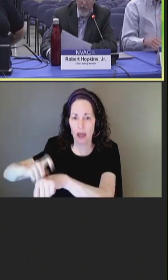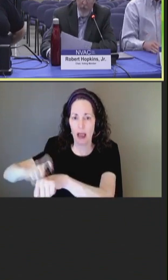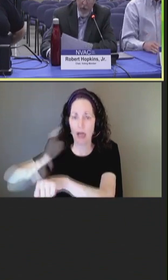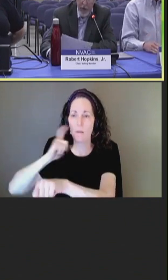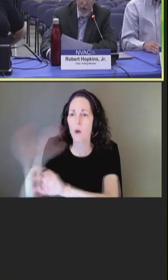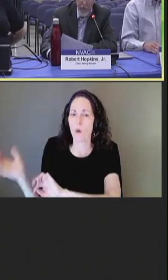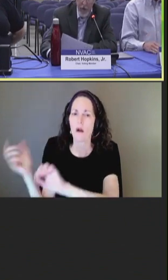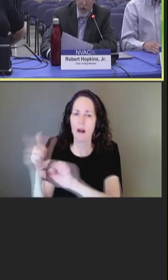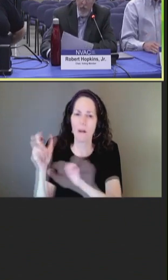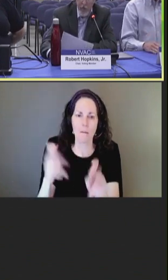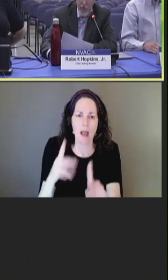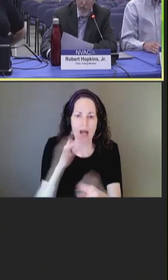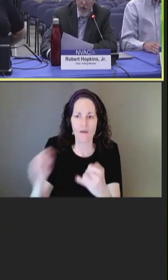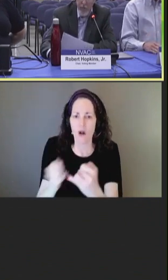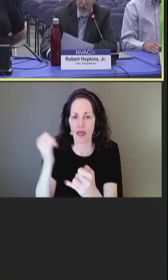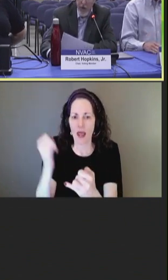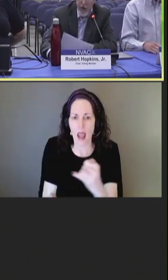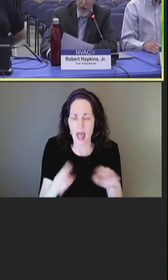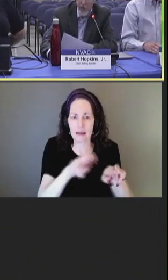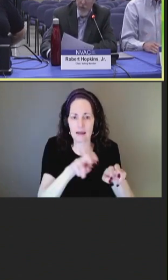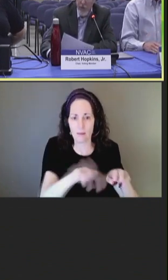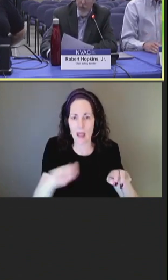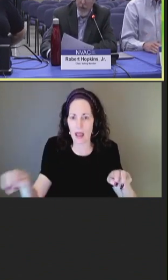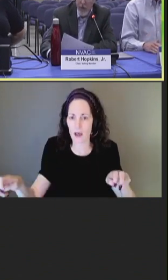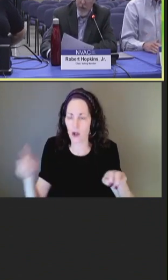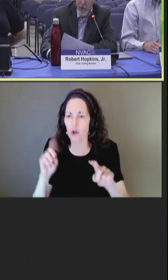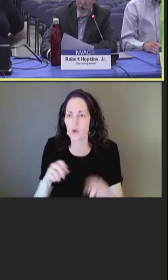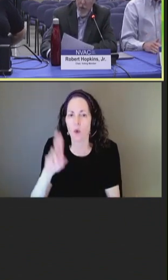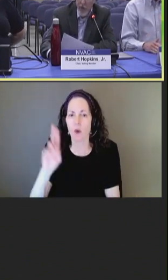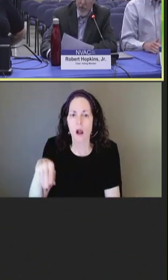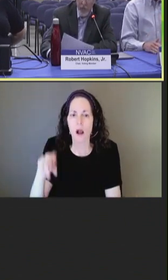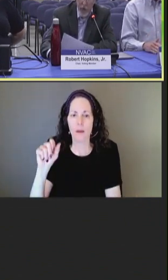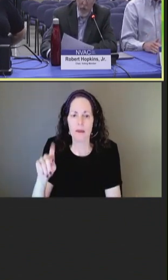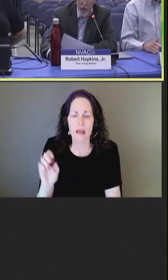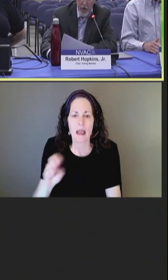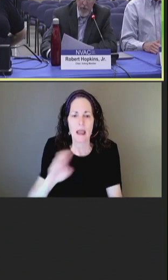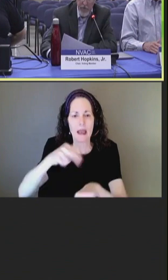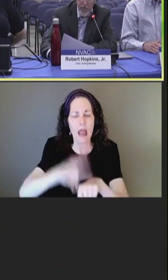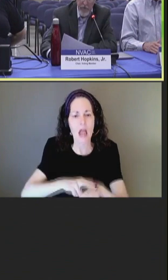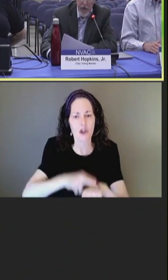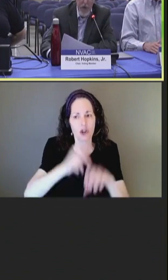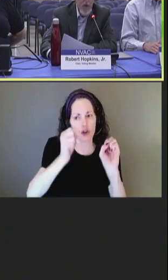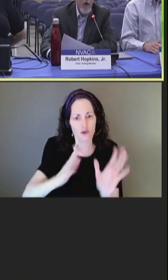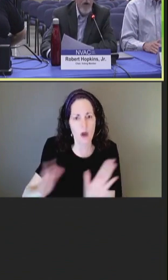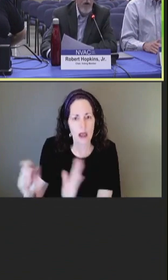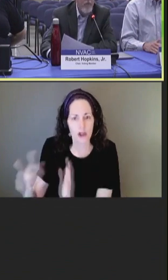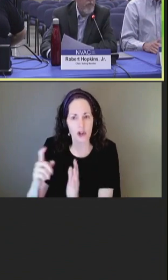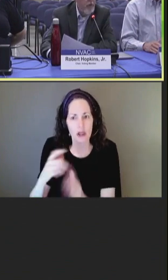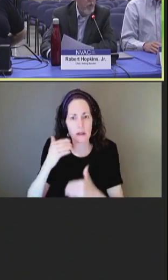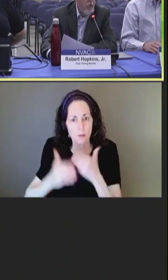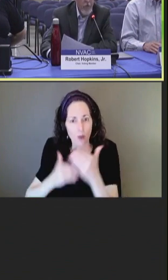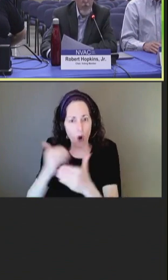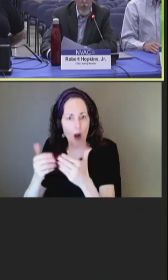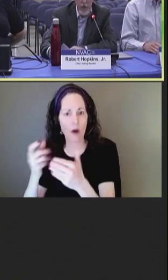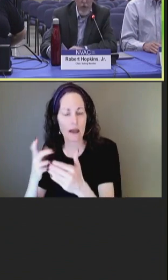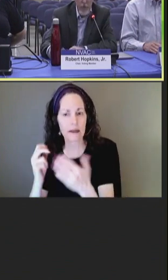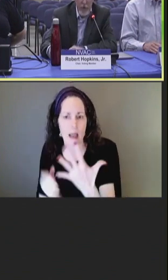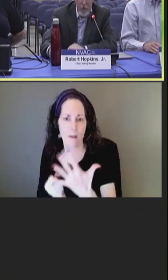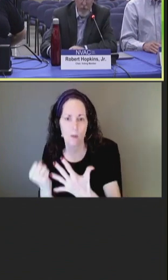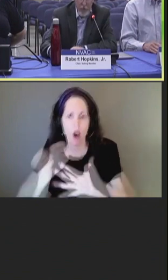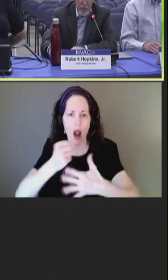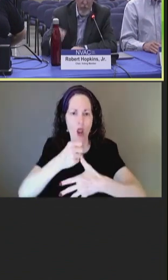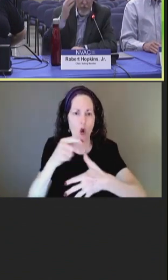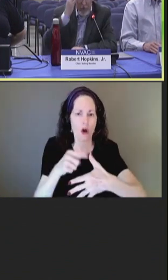last panel towards an updated national strategy, progress, and priorities. Thank you all for joining us for